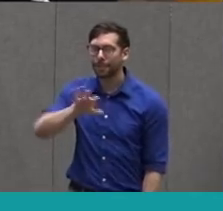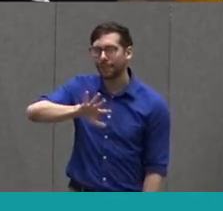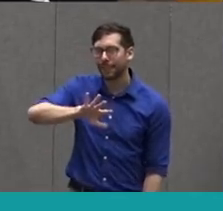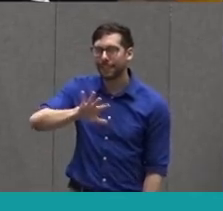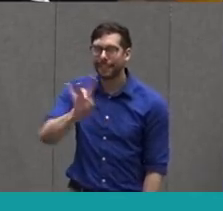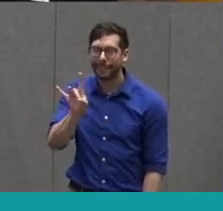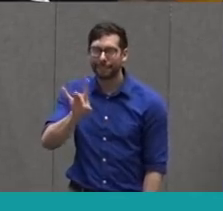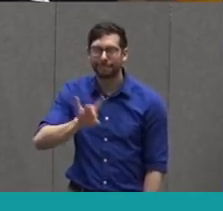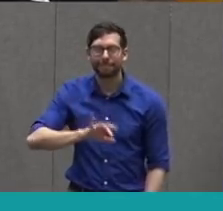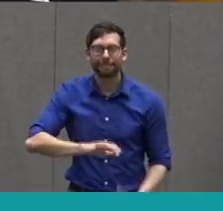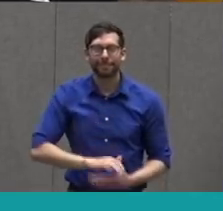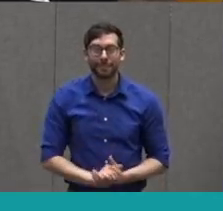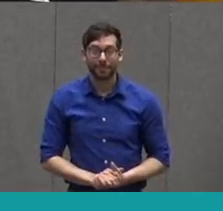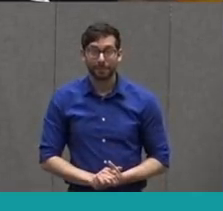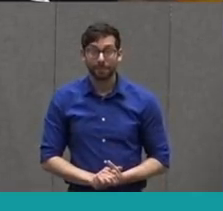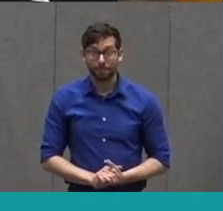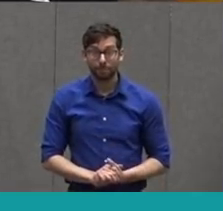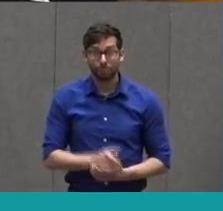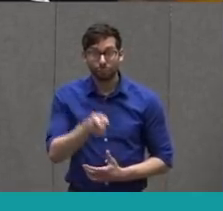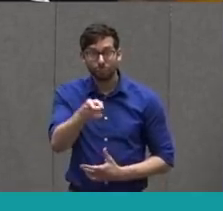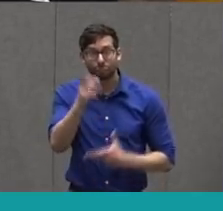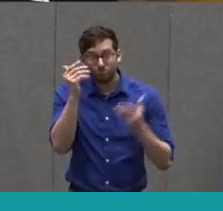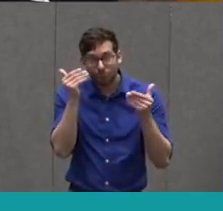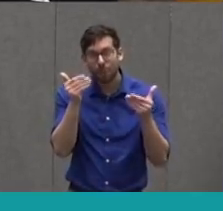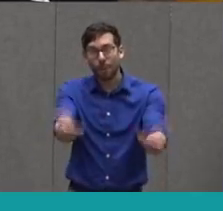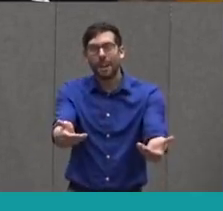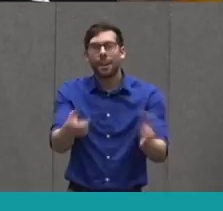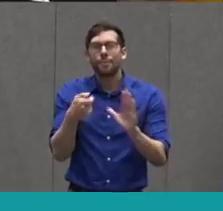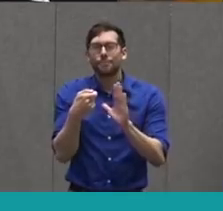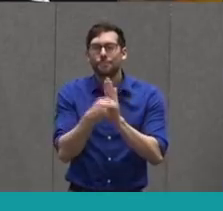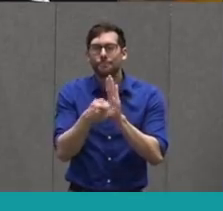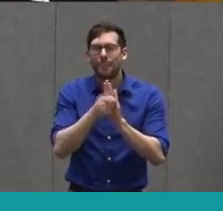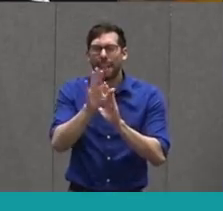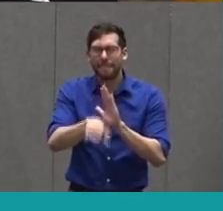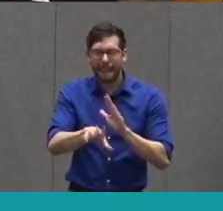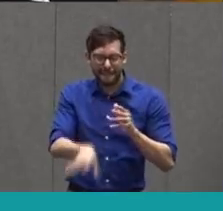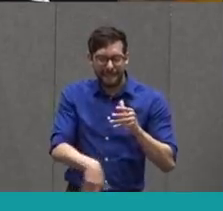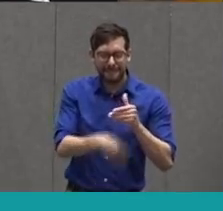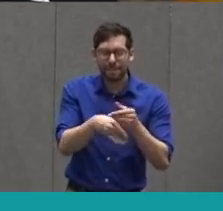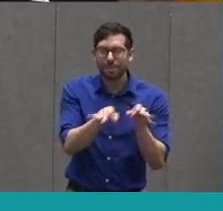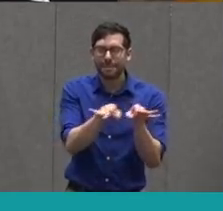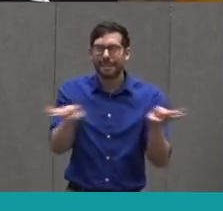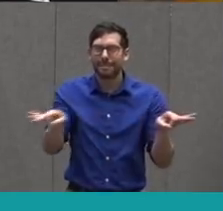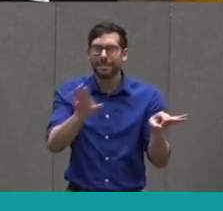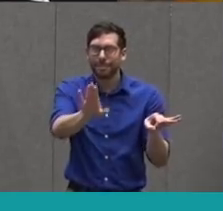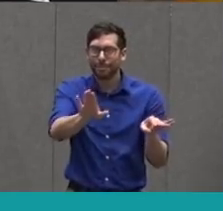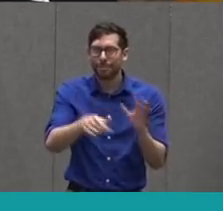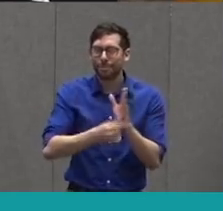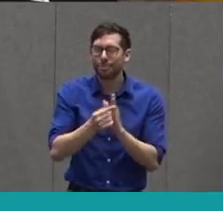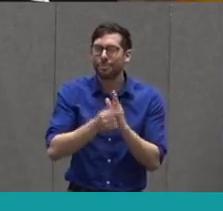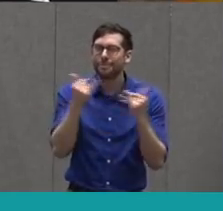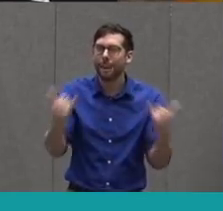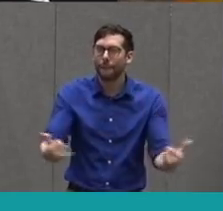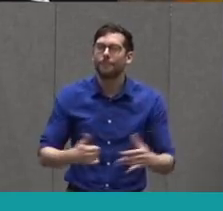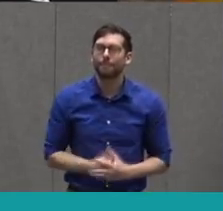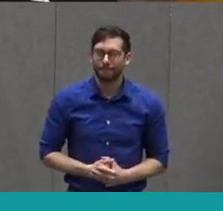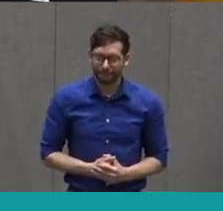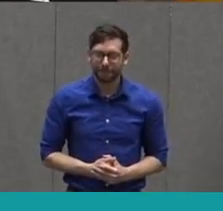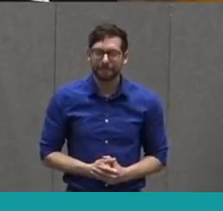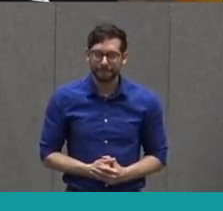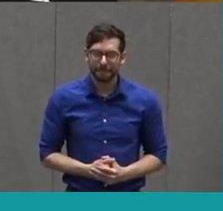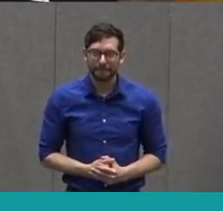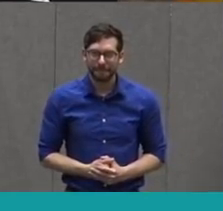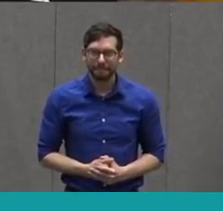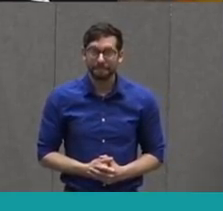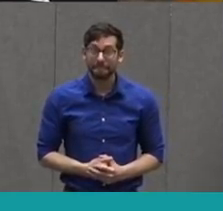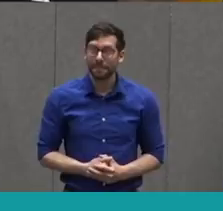258. Will you write that addition sentence in your math journal right now? There's one last thing